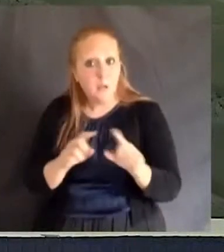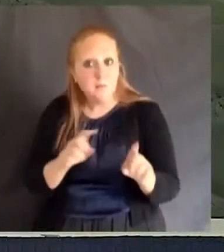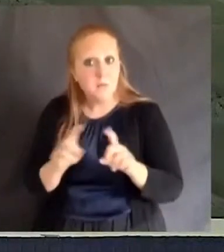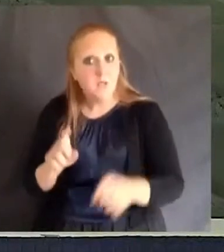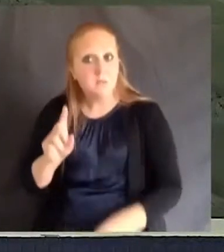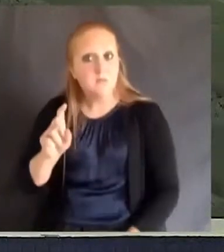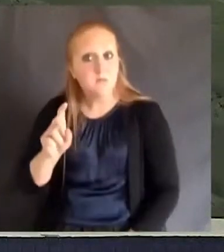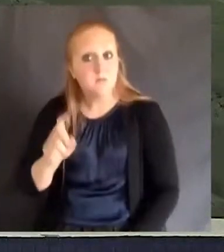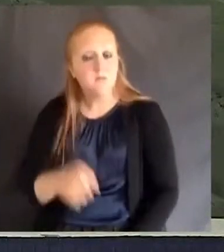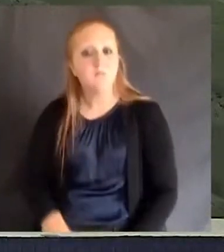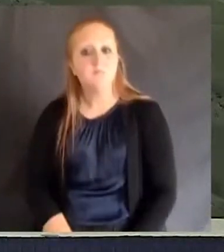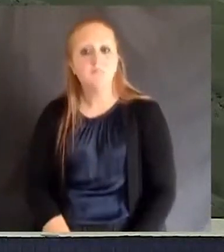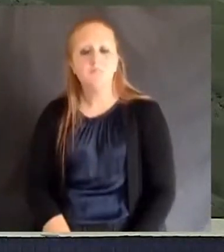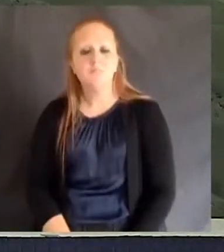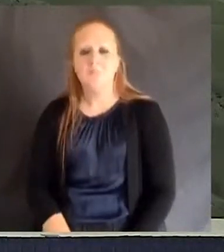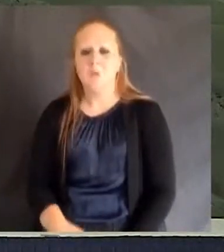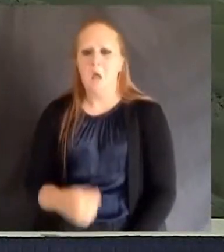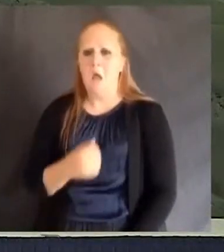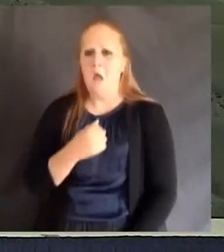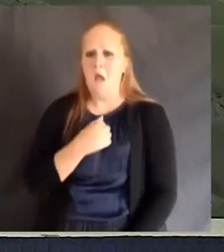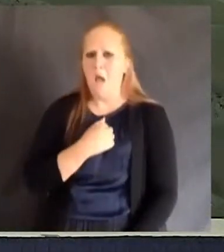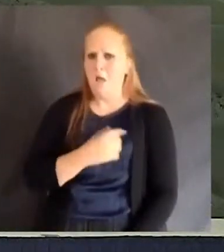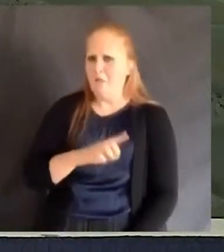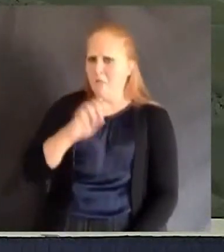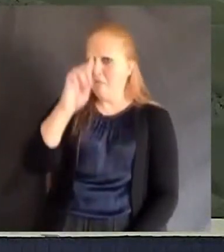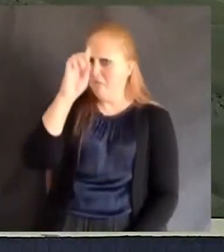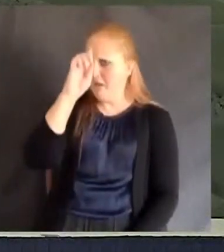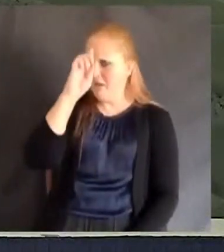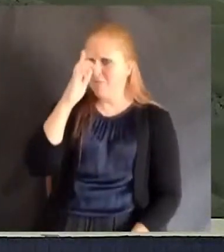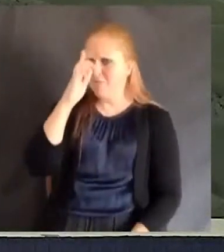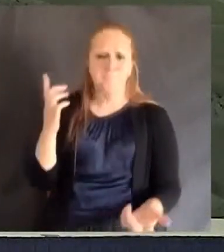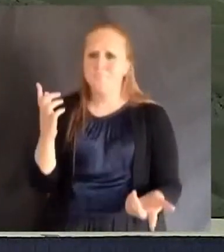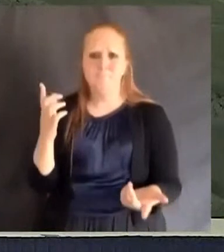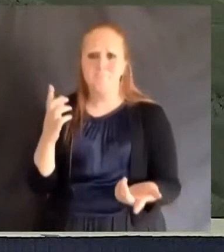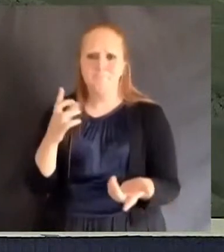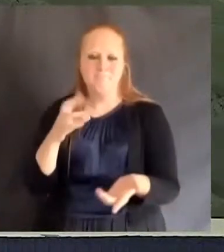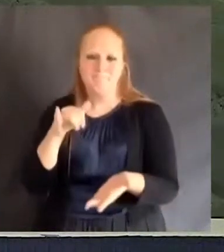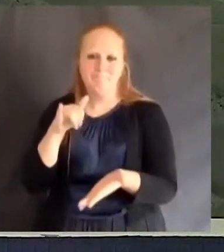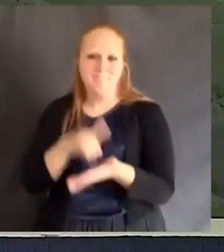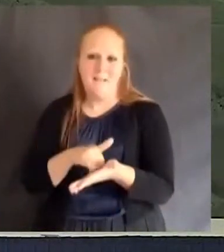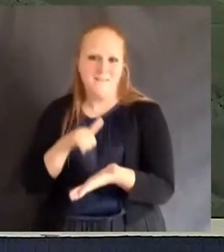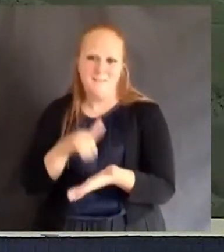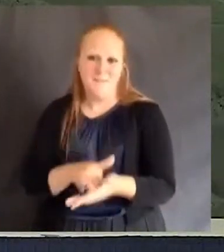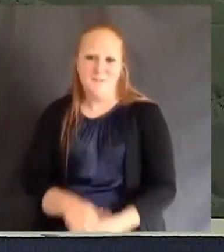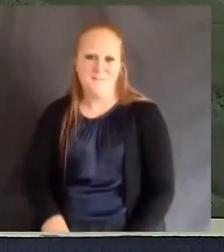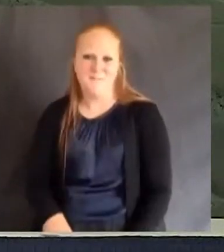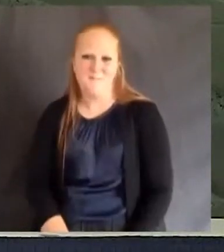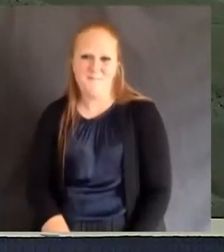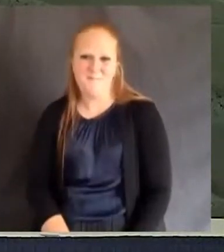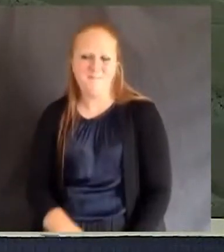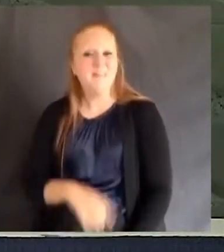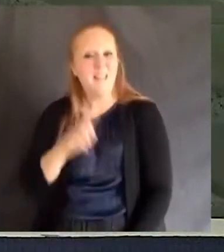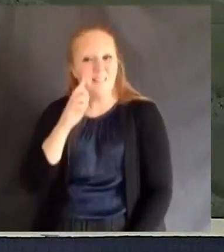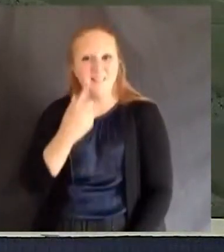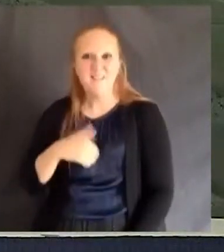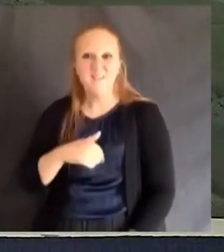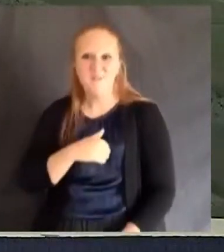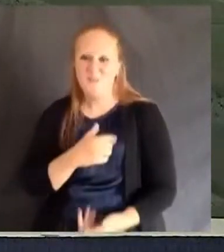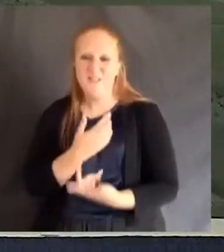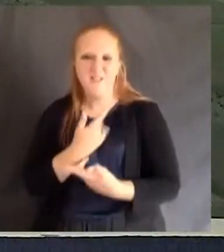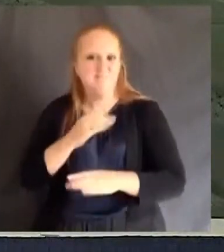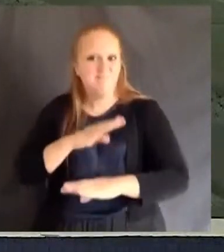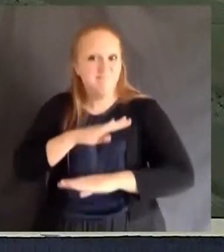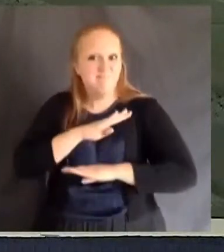don't believe there is any more water that we can wring out of that stone. When you are